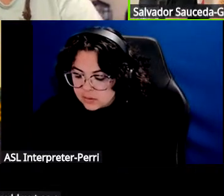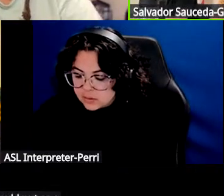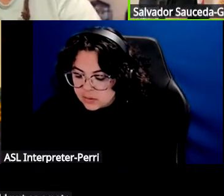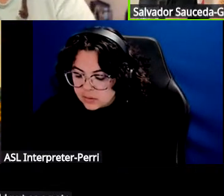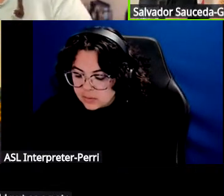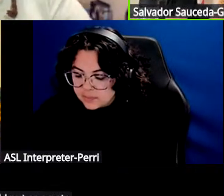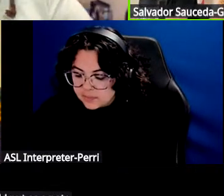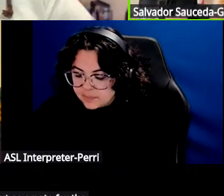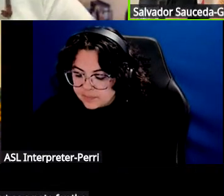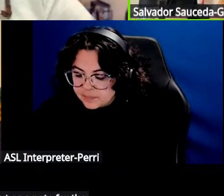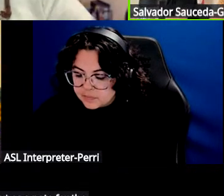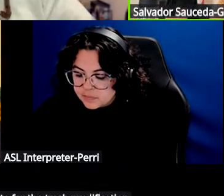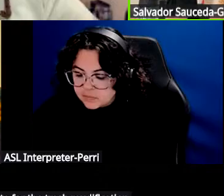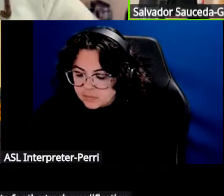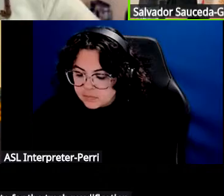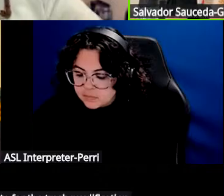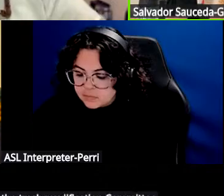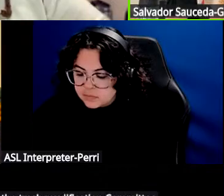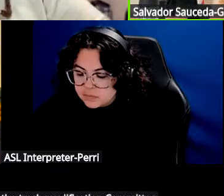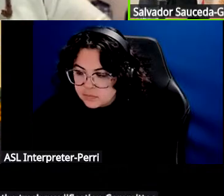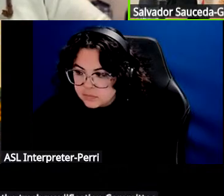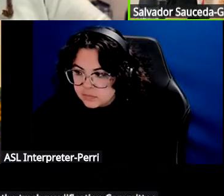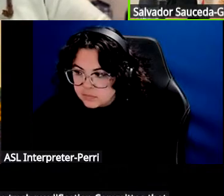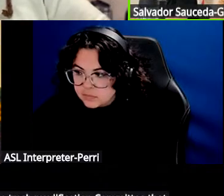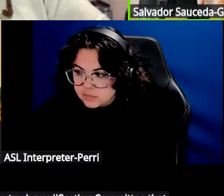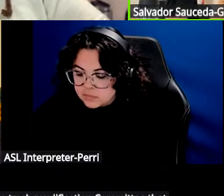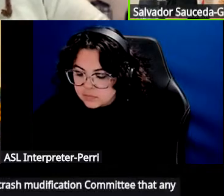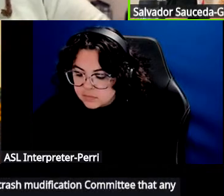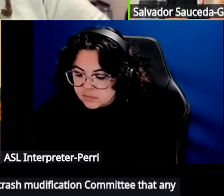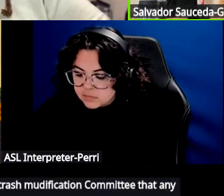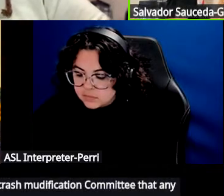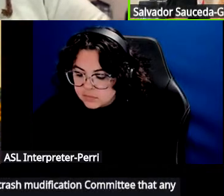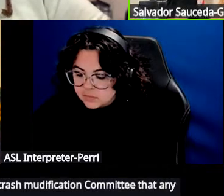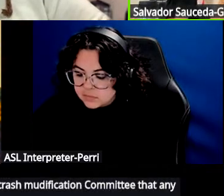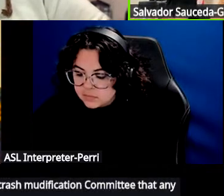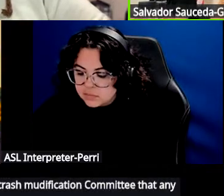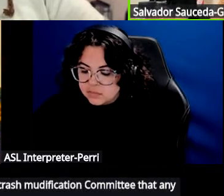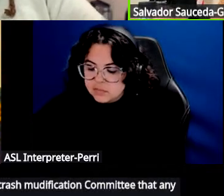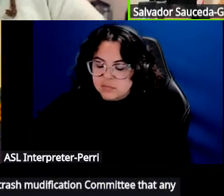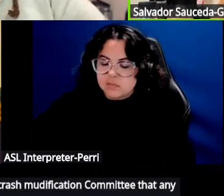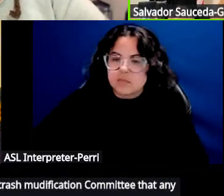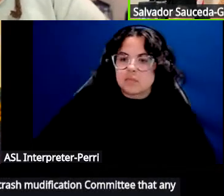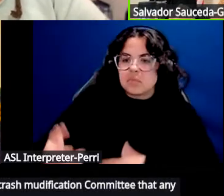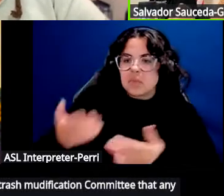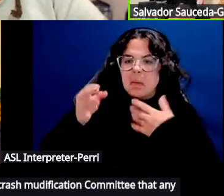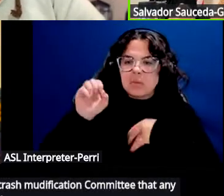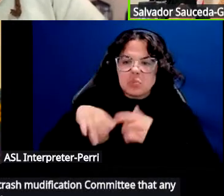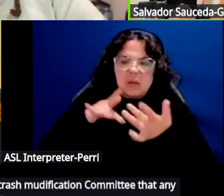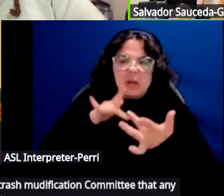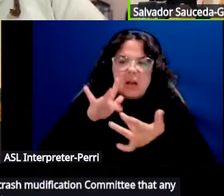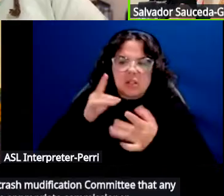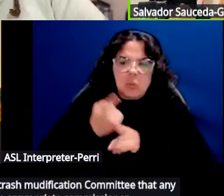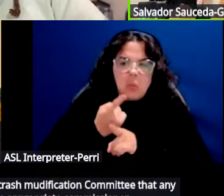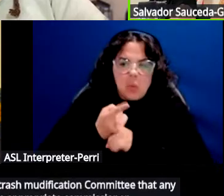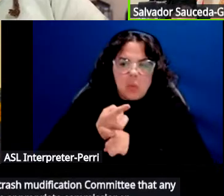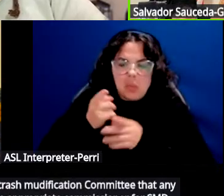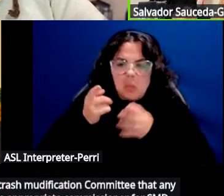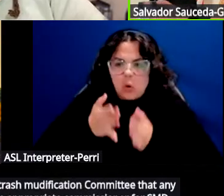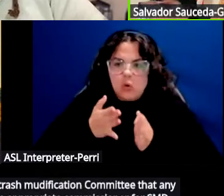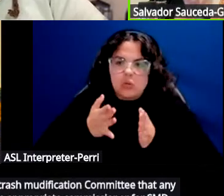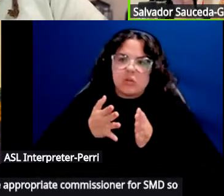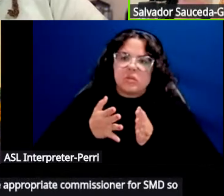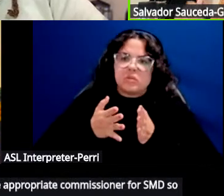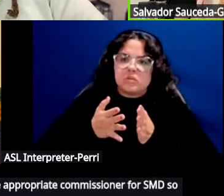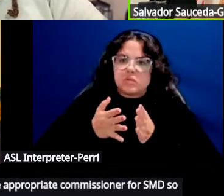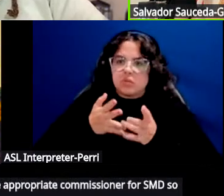trash communication committee that any initiatives should be in contact with the appropriate commissioner for SMD so that there would be